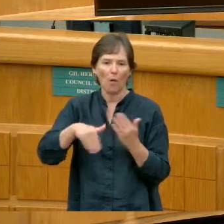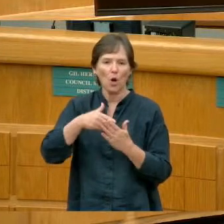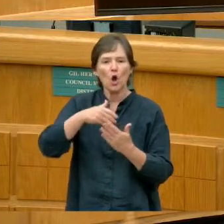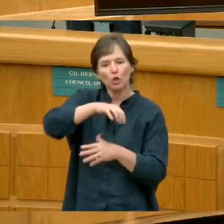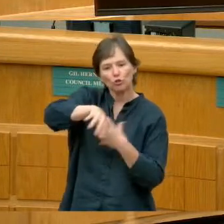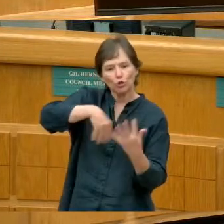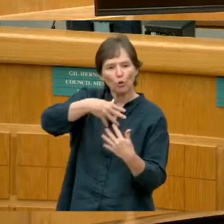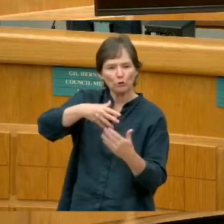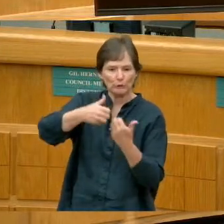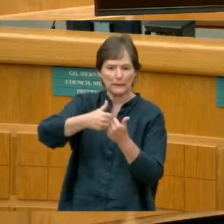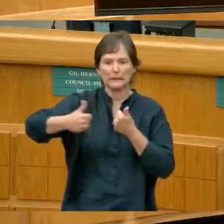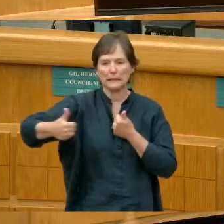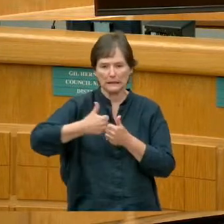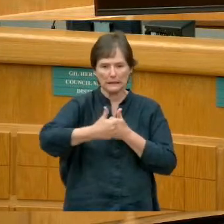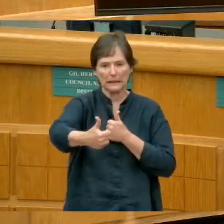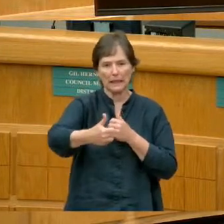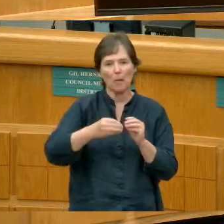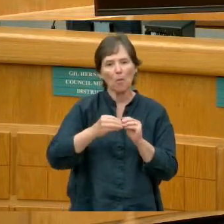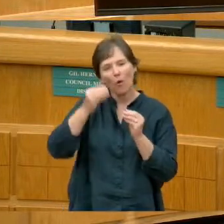to the community.